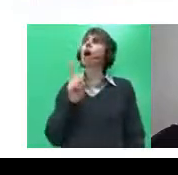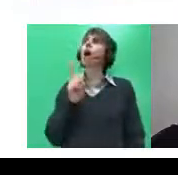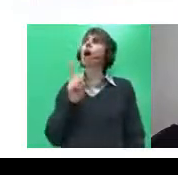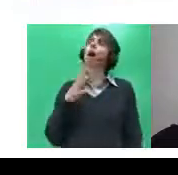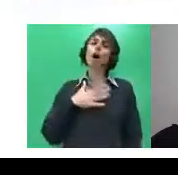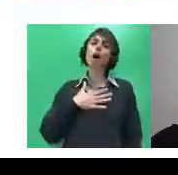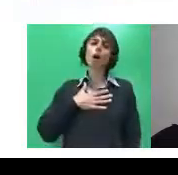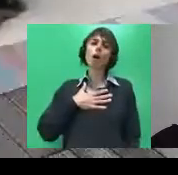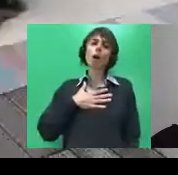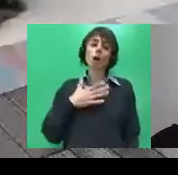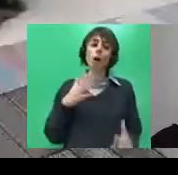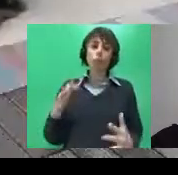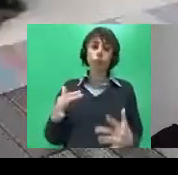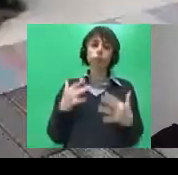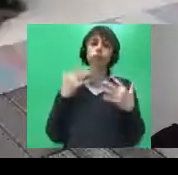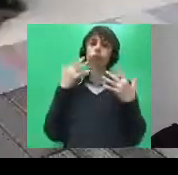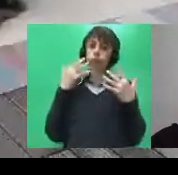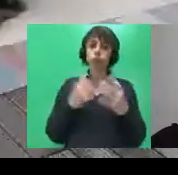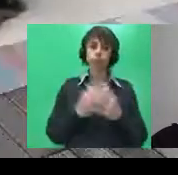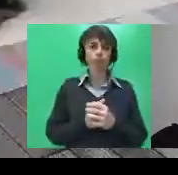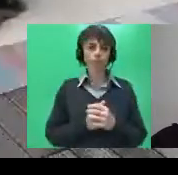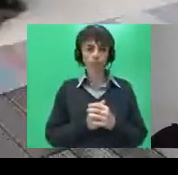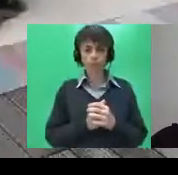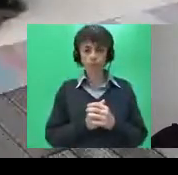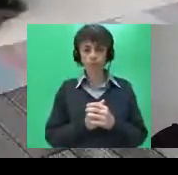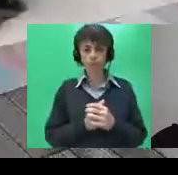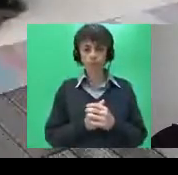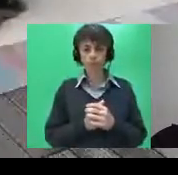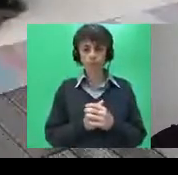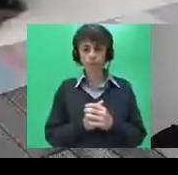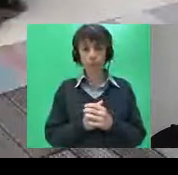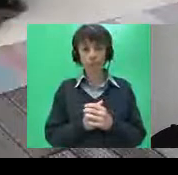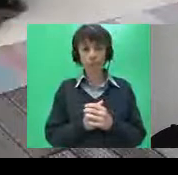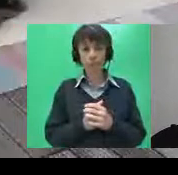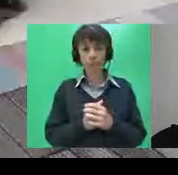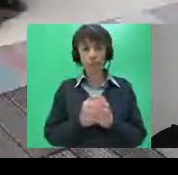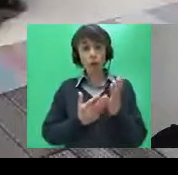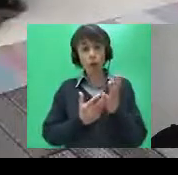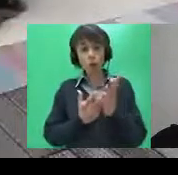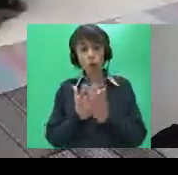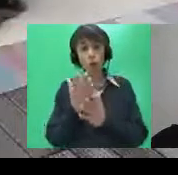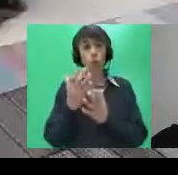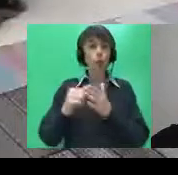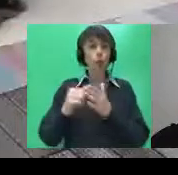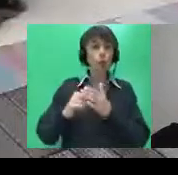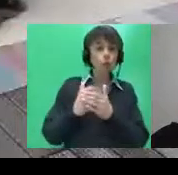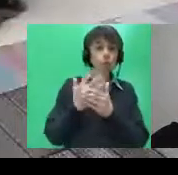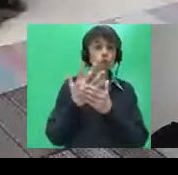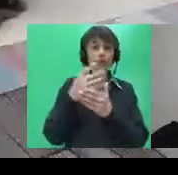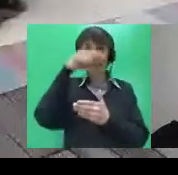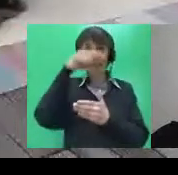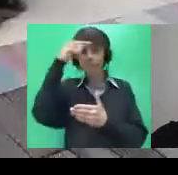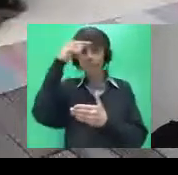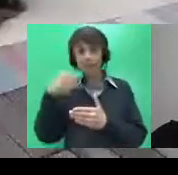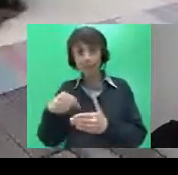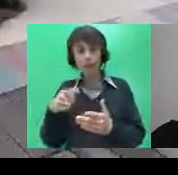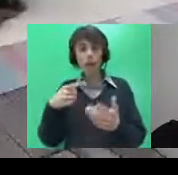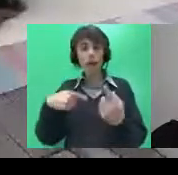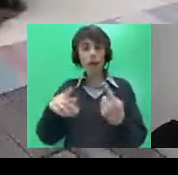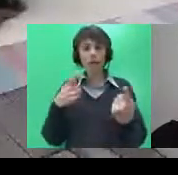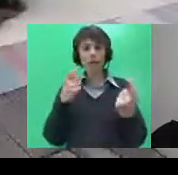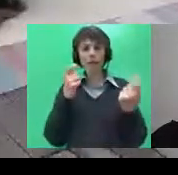at adapting the campaign since throughout the spring and summer to feature obviously in the